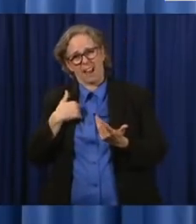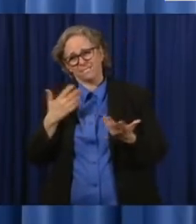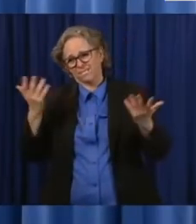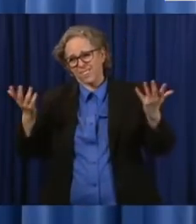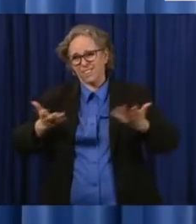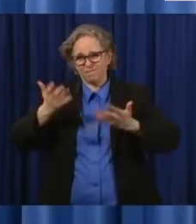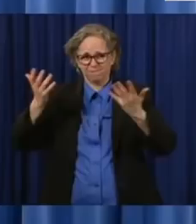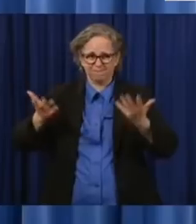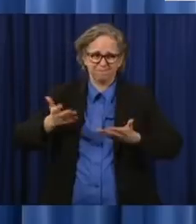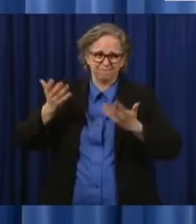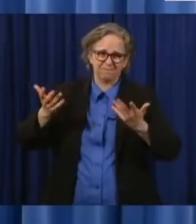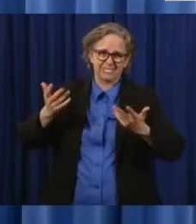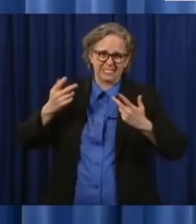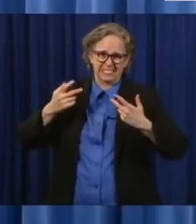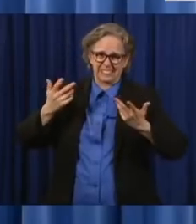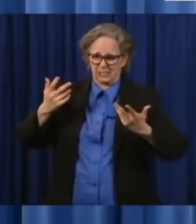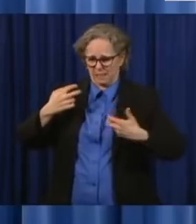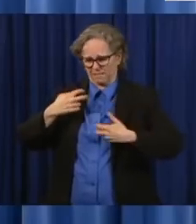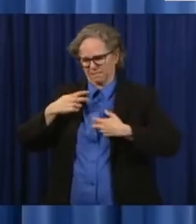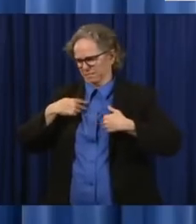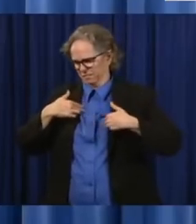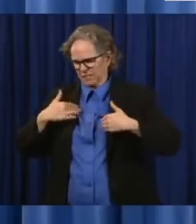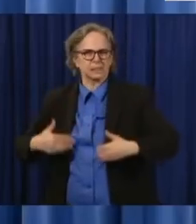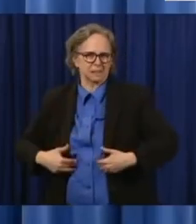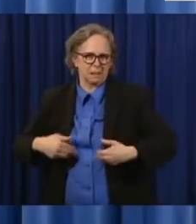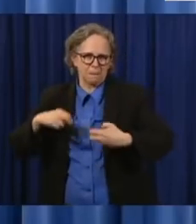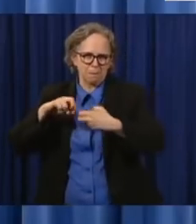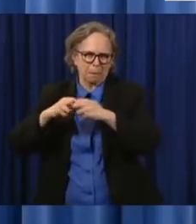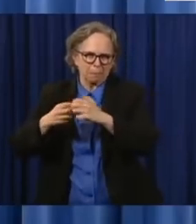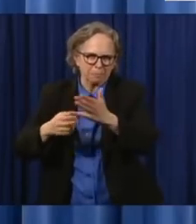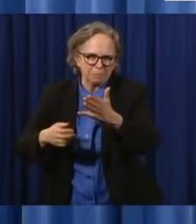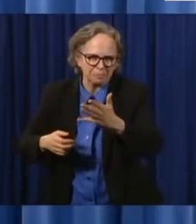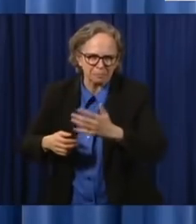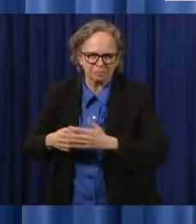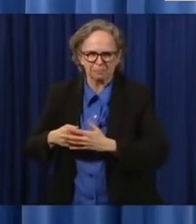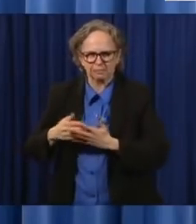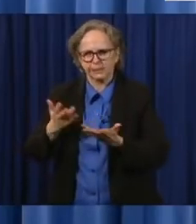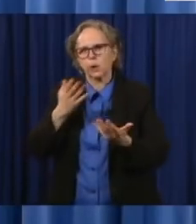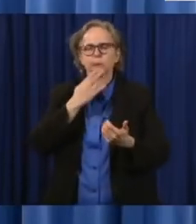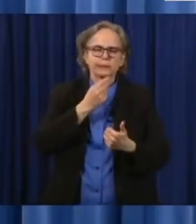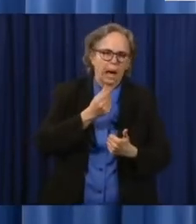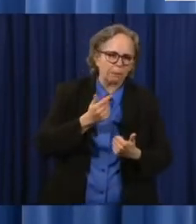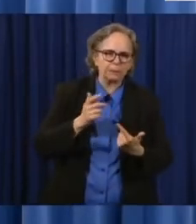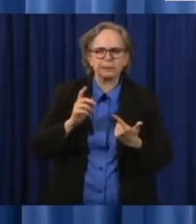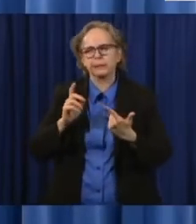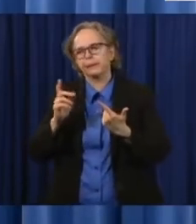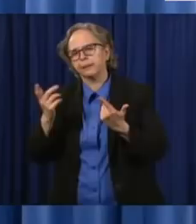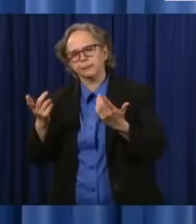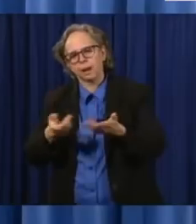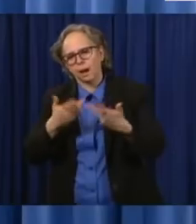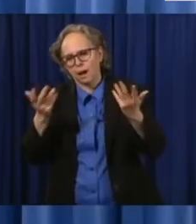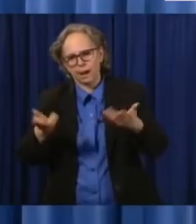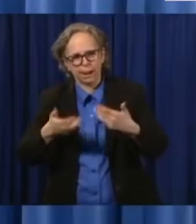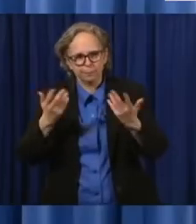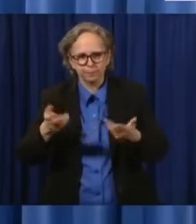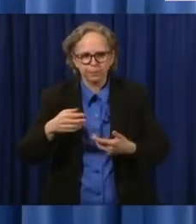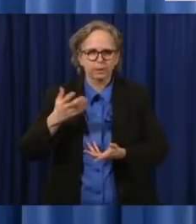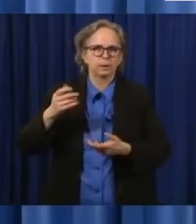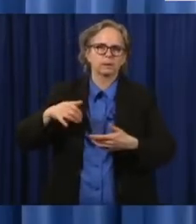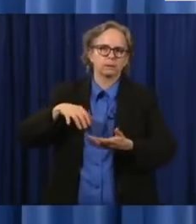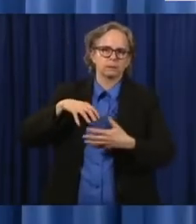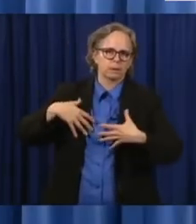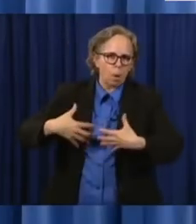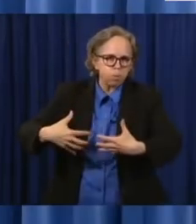a physical problem. We talked about diabetes. We talked about obesity, other